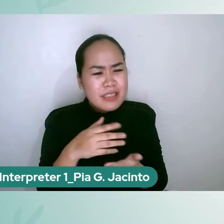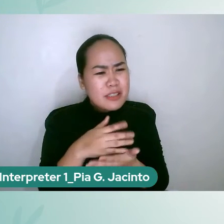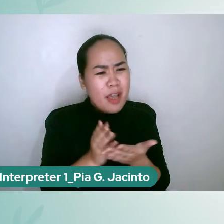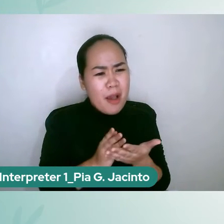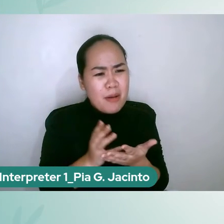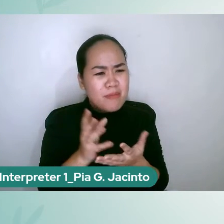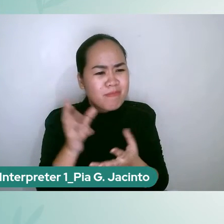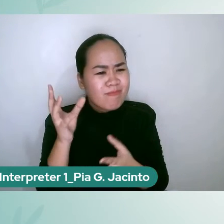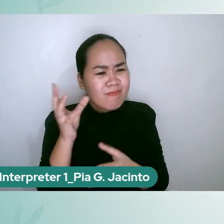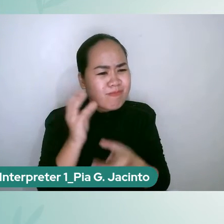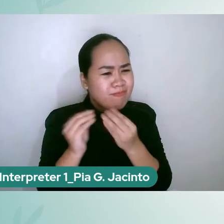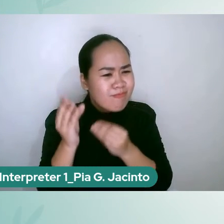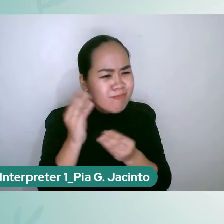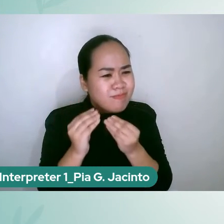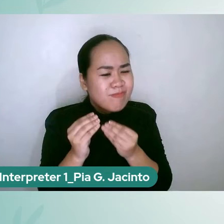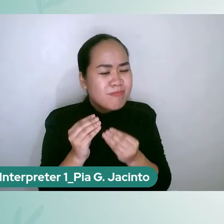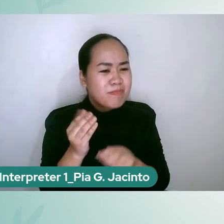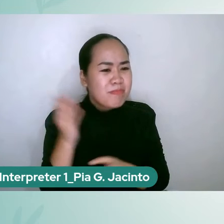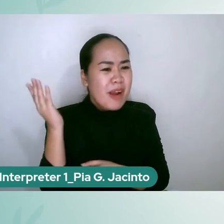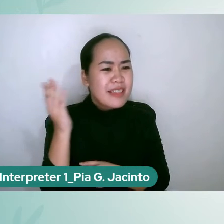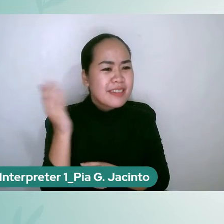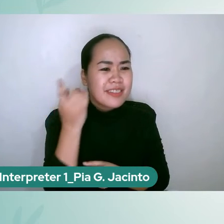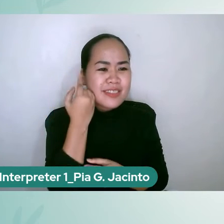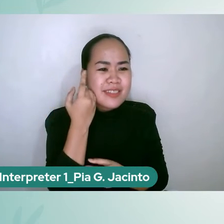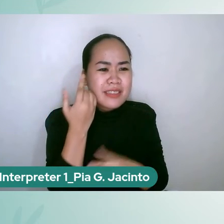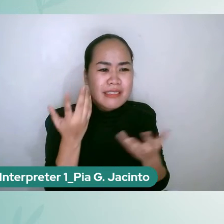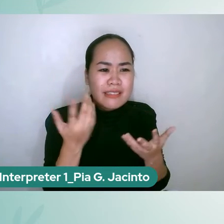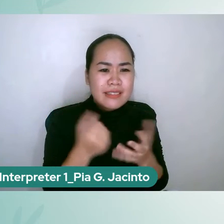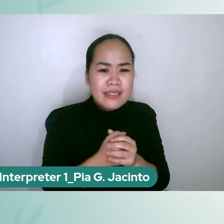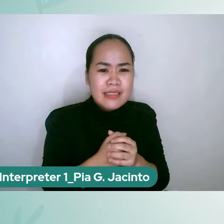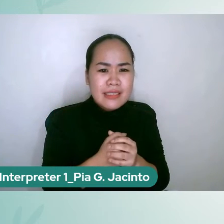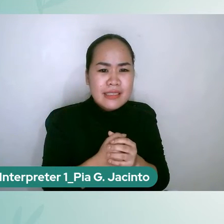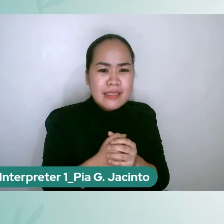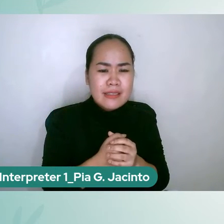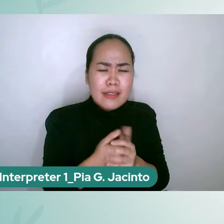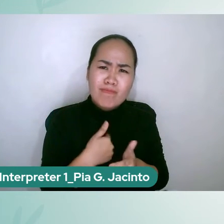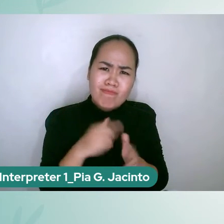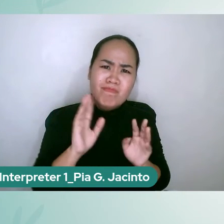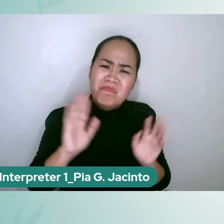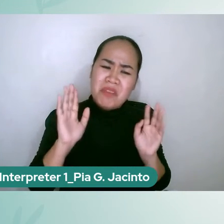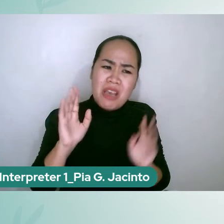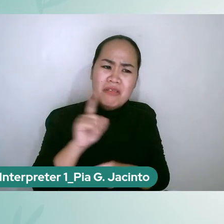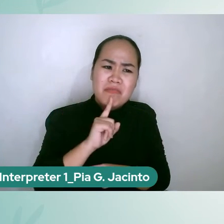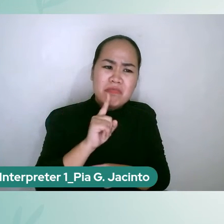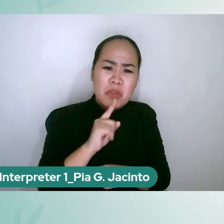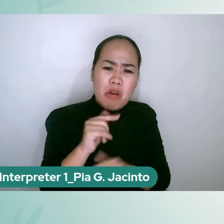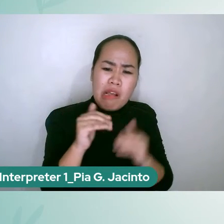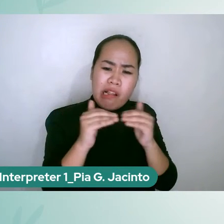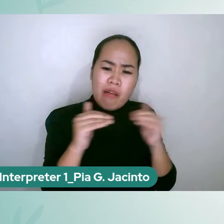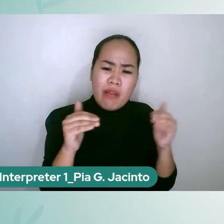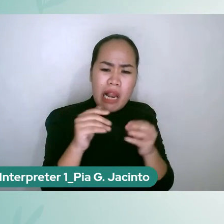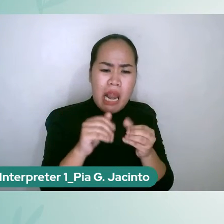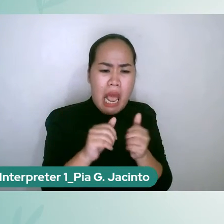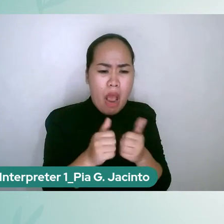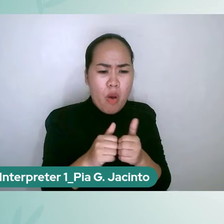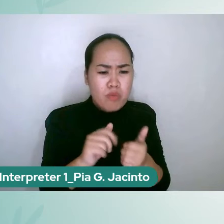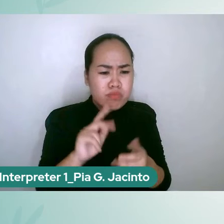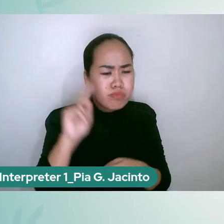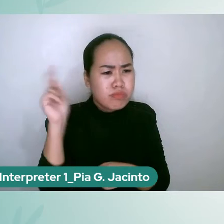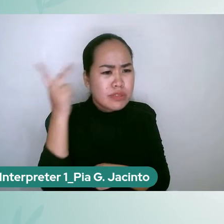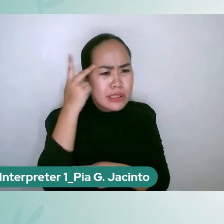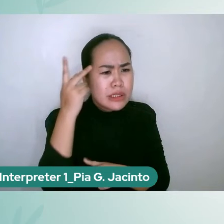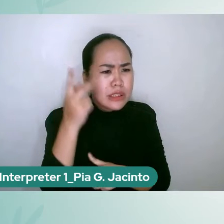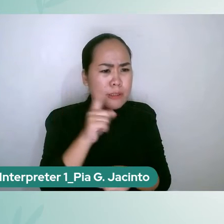glean from her presentation? One was I was amazed at the level of political commitment that